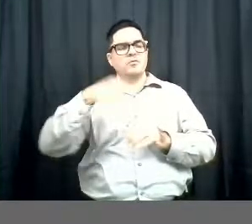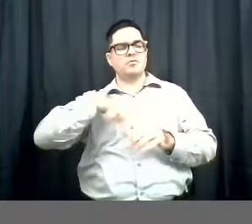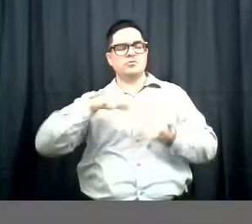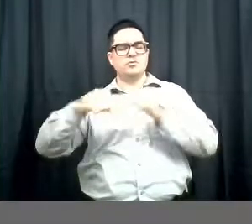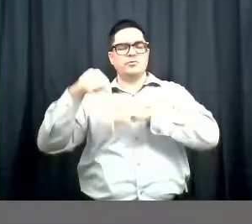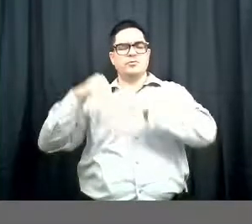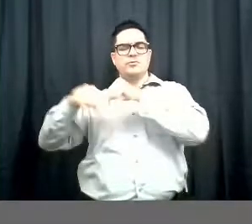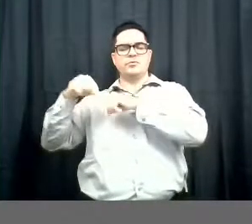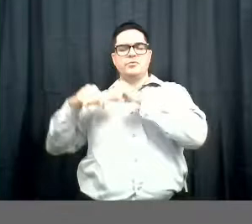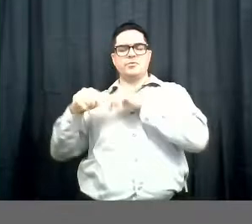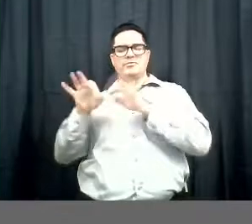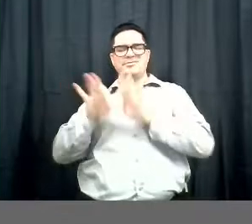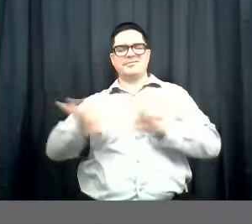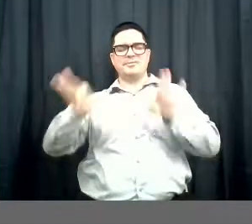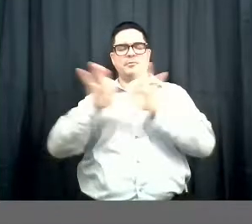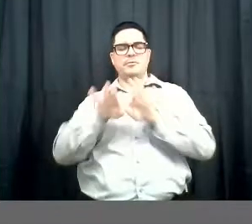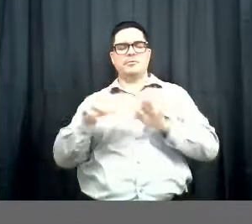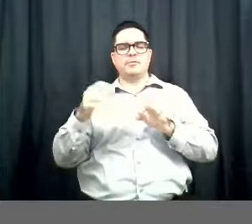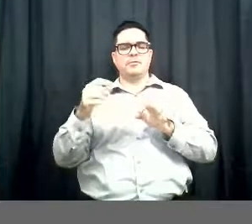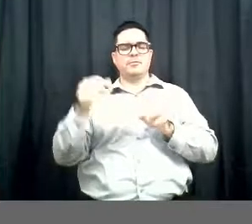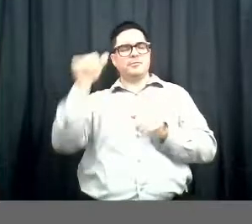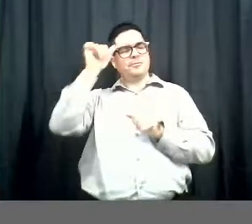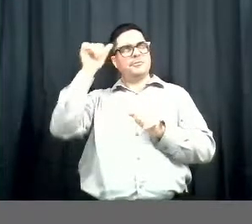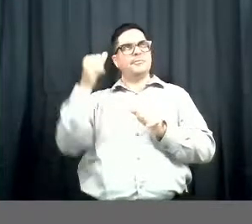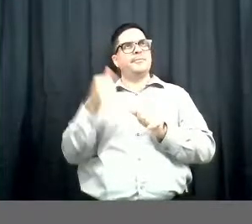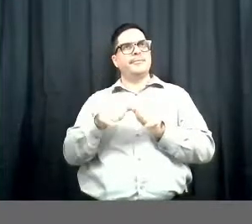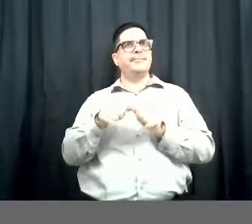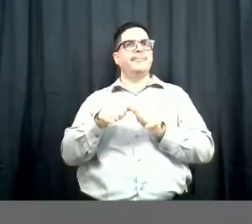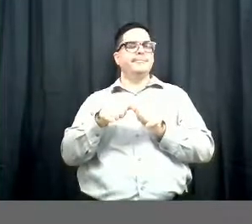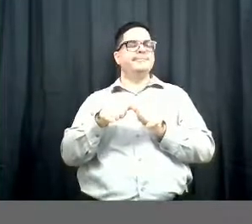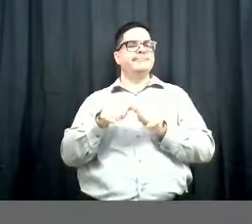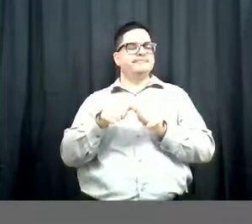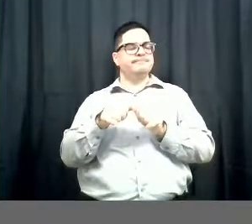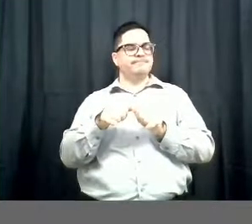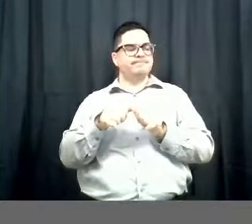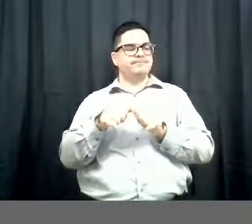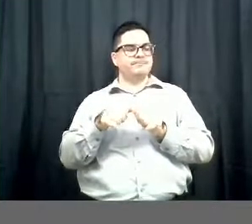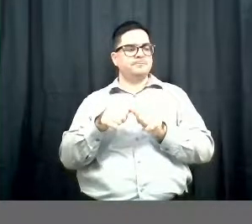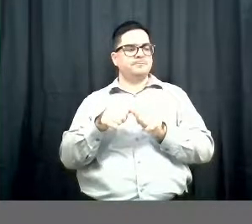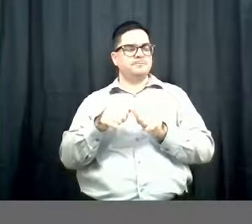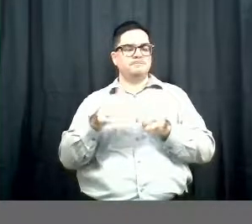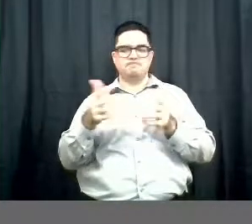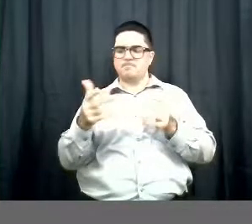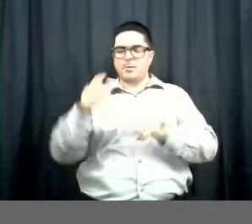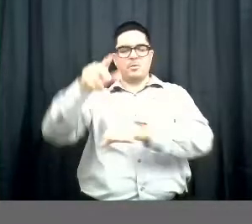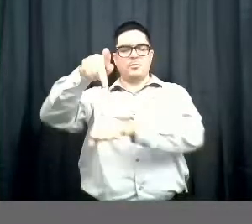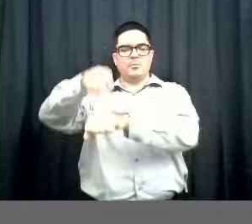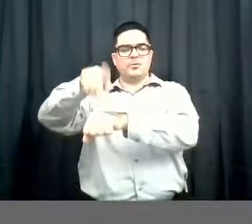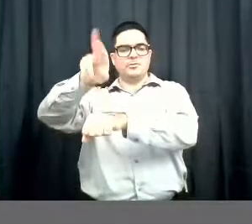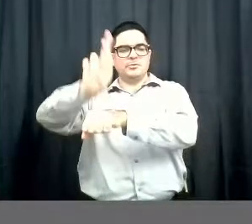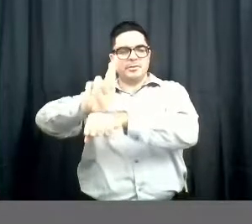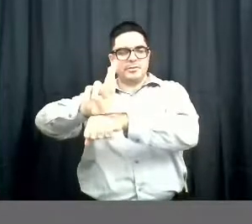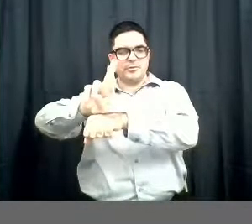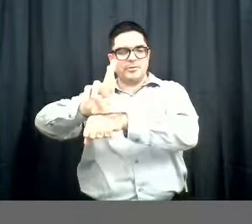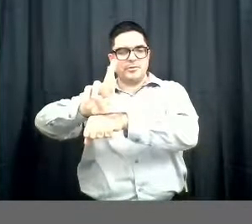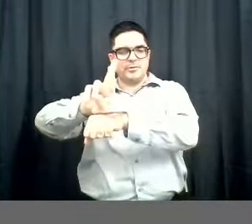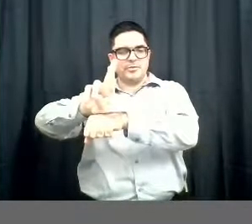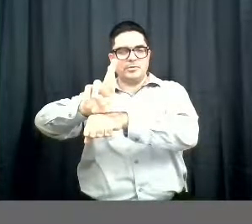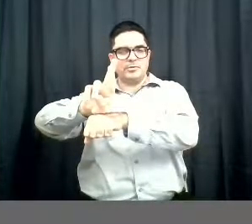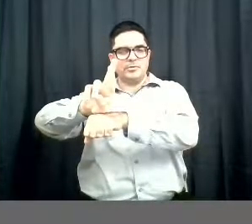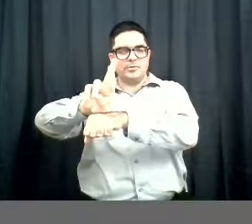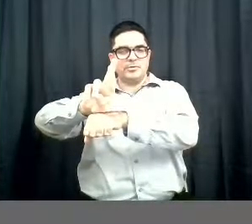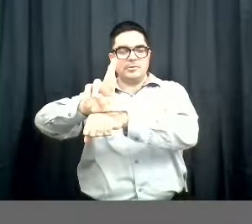to remember is, kind of where Puerto Rico would be in the absence of Title